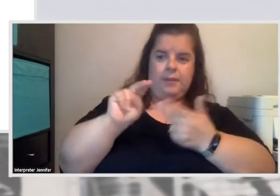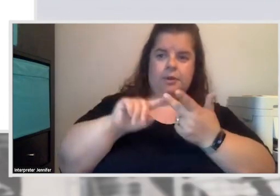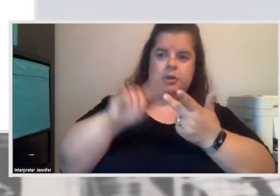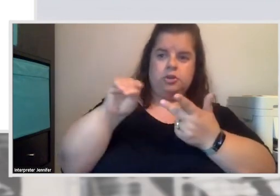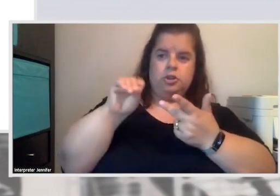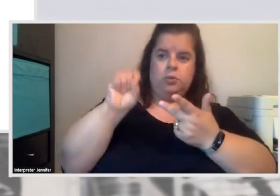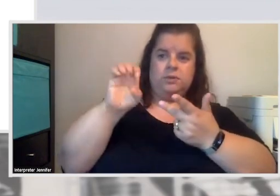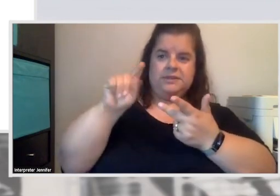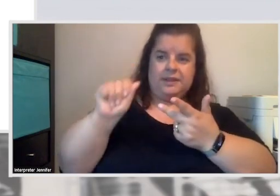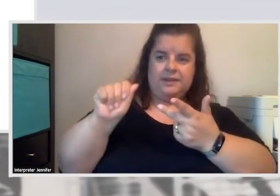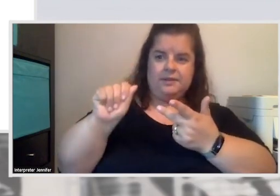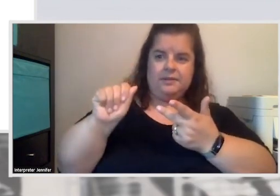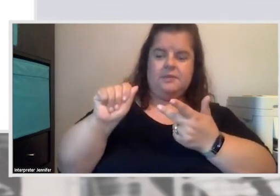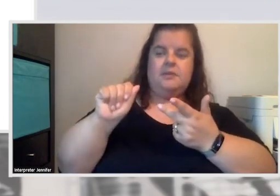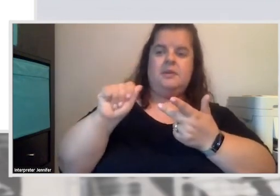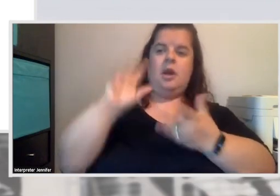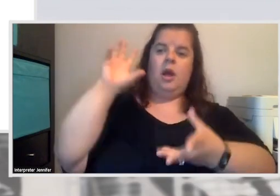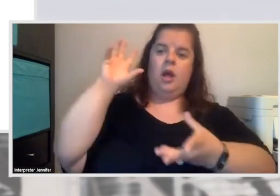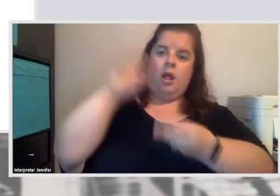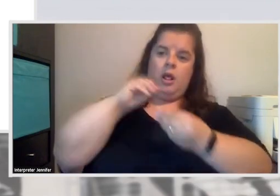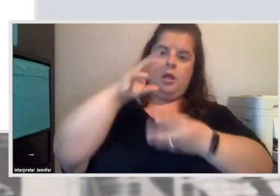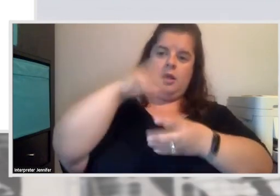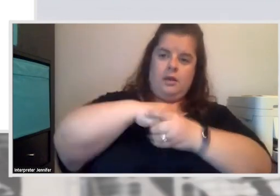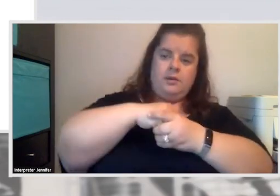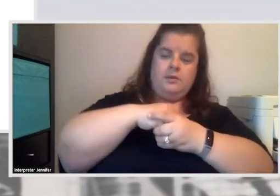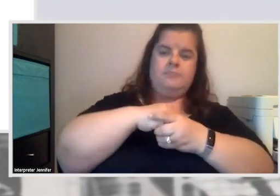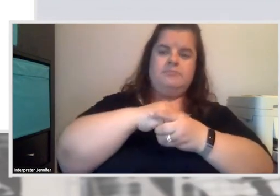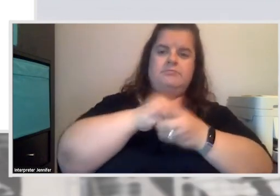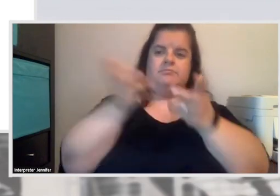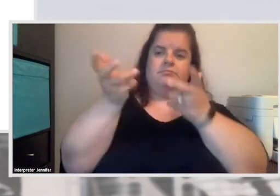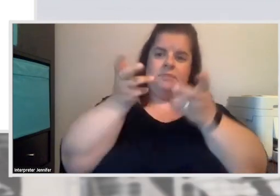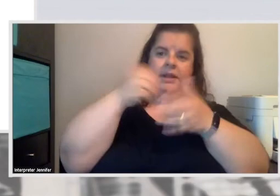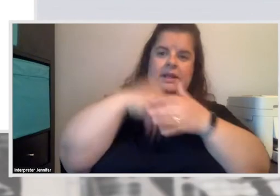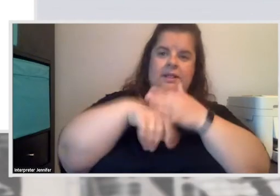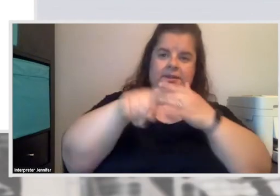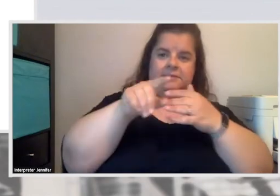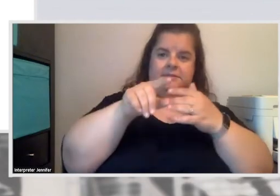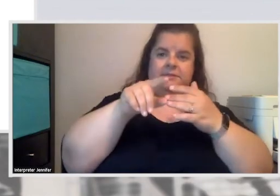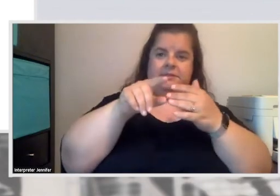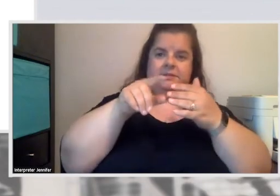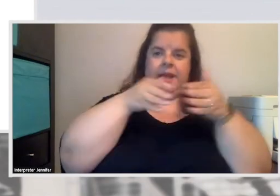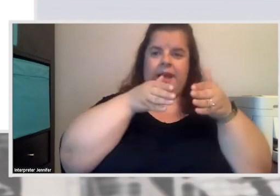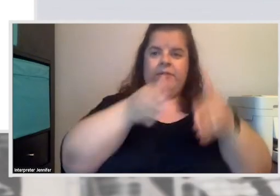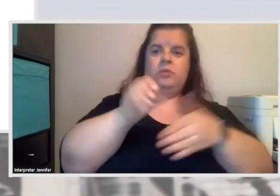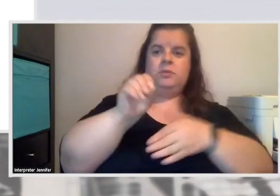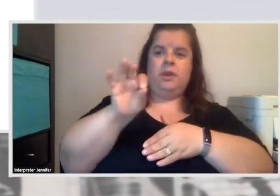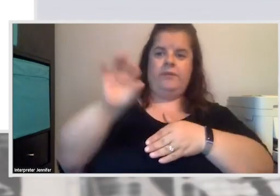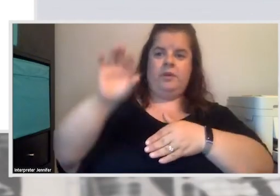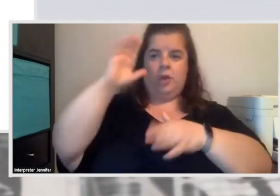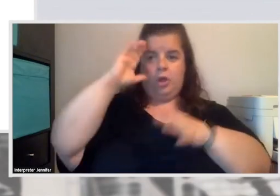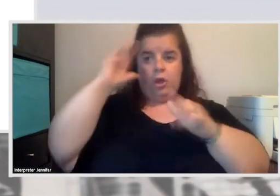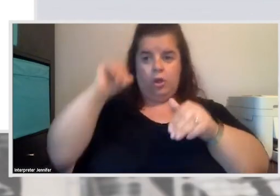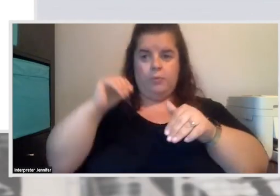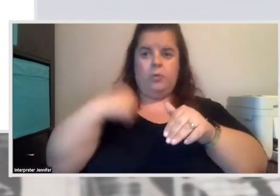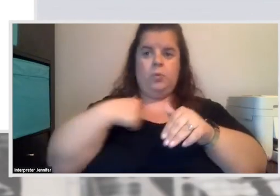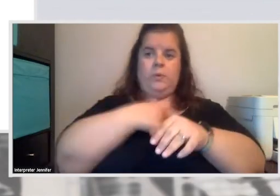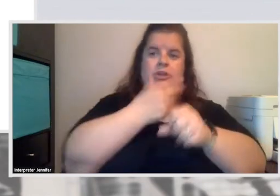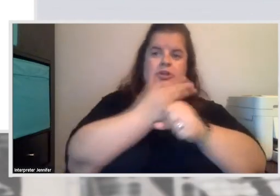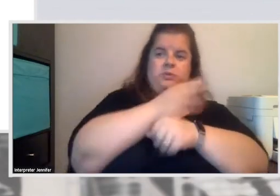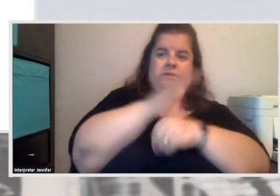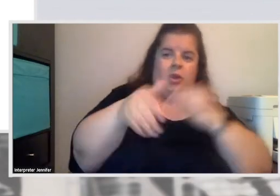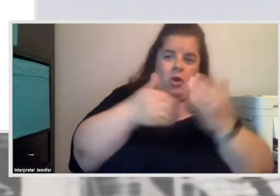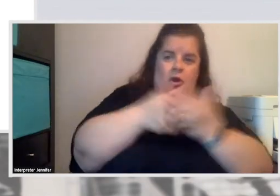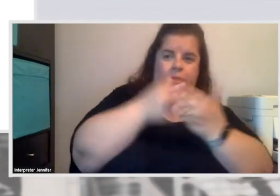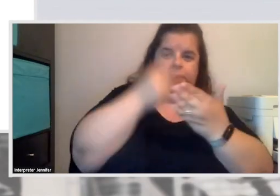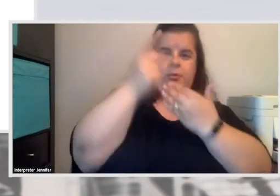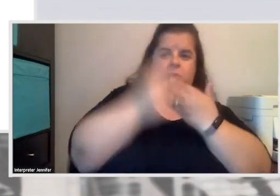come together and intervene strategically in these avenues of hope. So we utilize strategically all the programs that we have at the URA, but